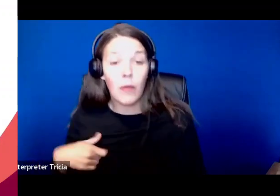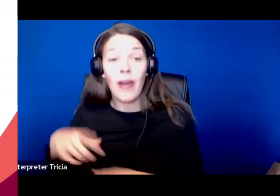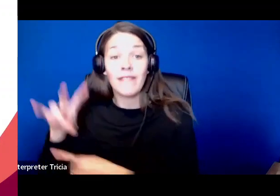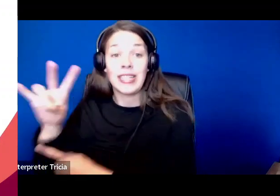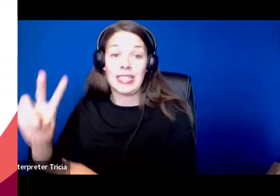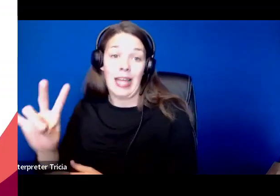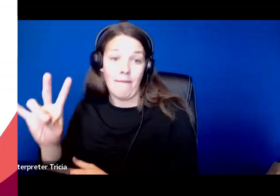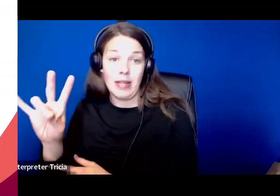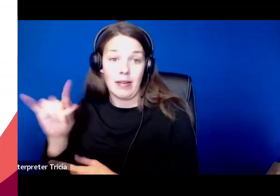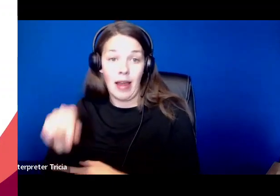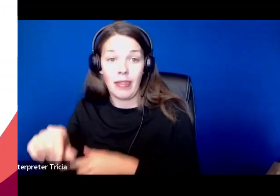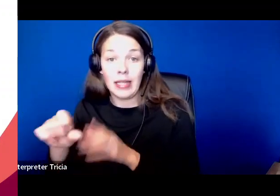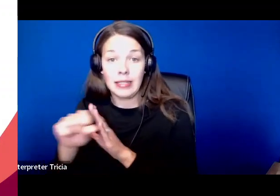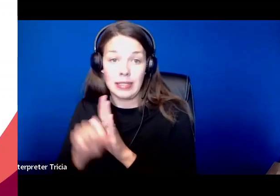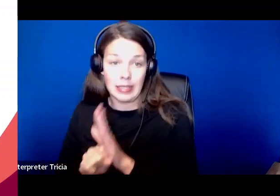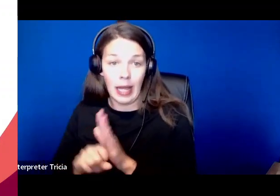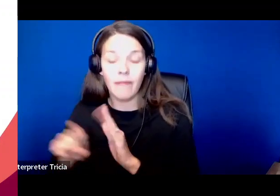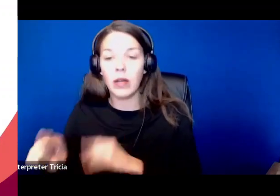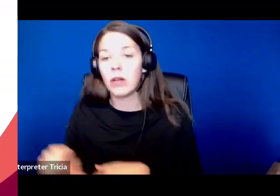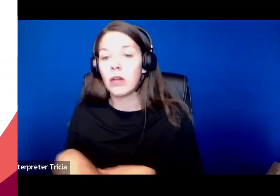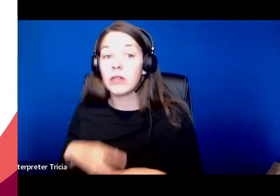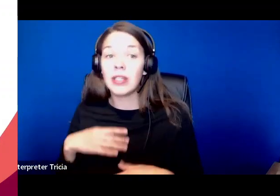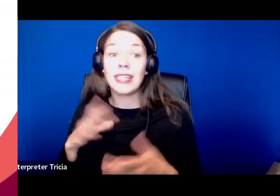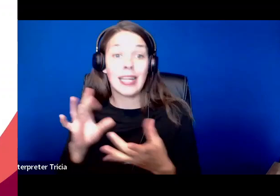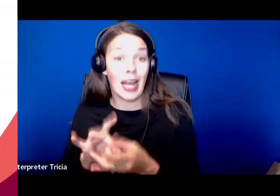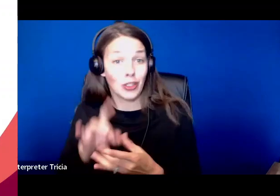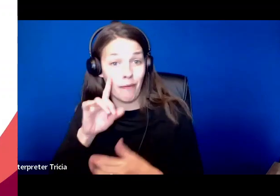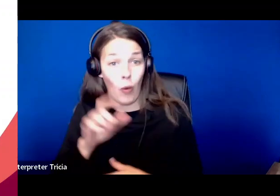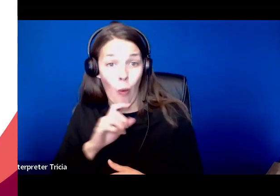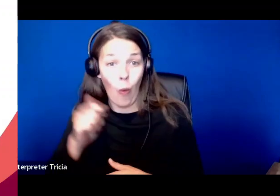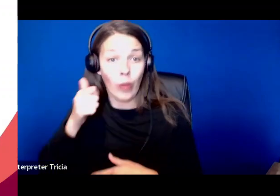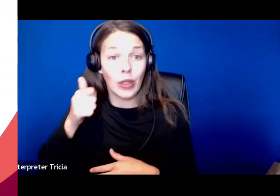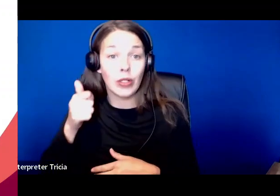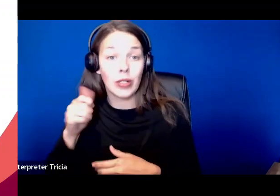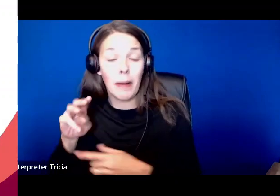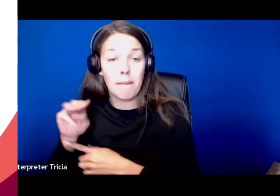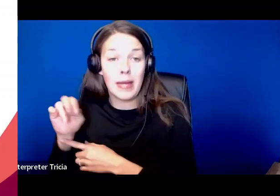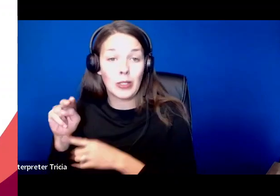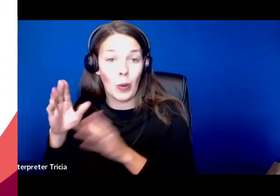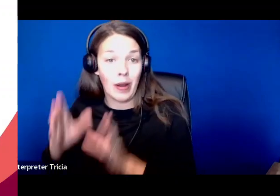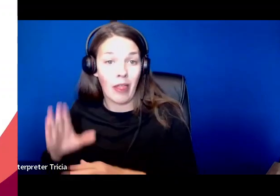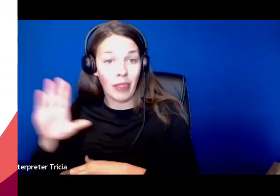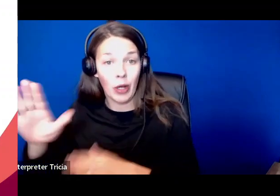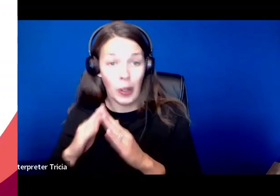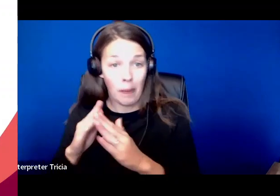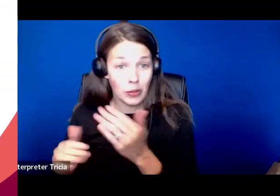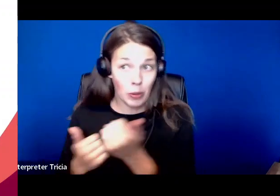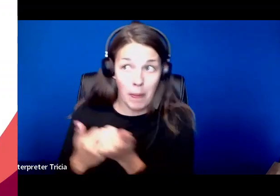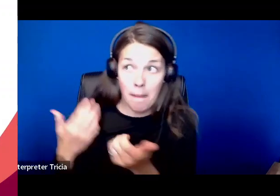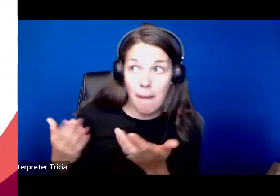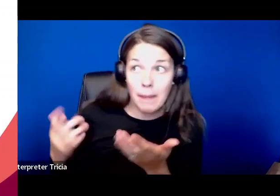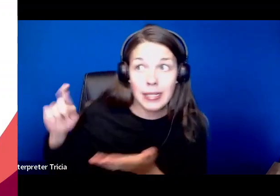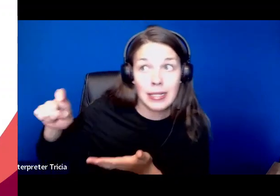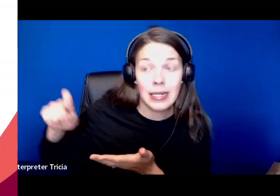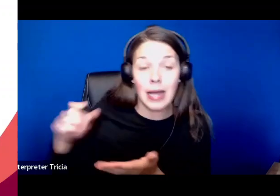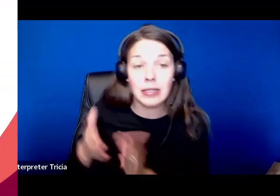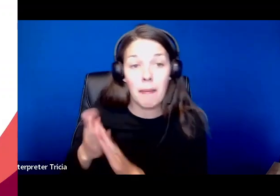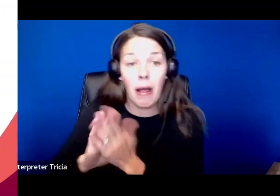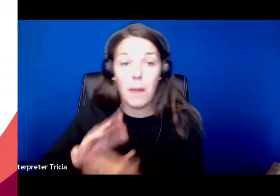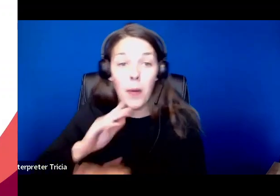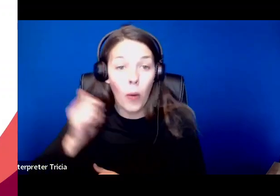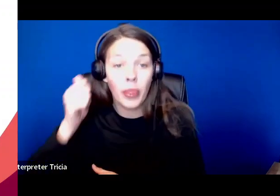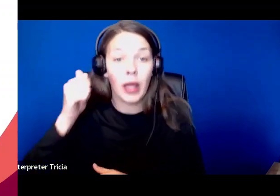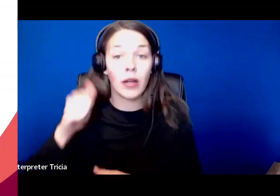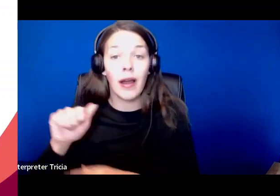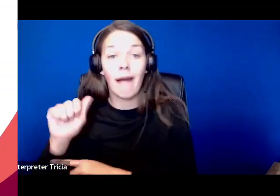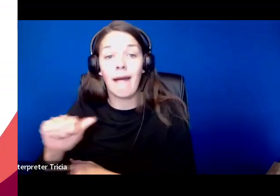across the state that are local connections to older Minnesotans and the community supports that they might need as they age. The Arrowhead Area Agency